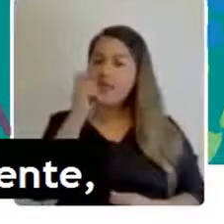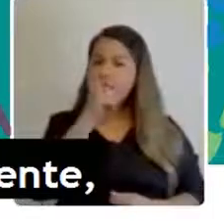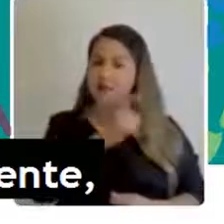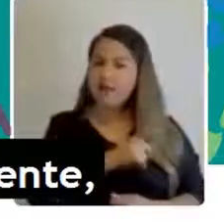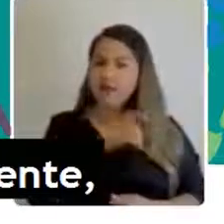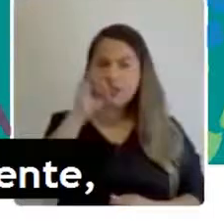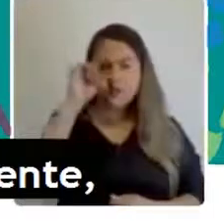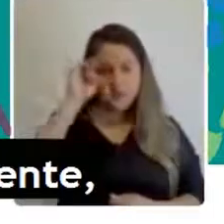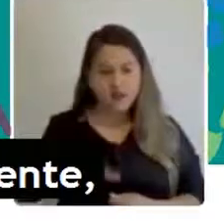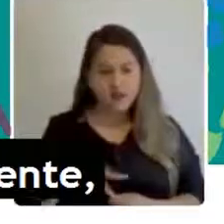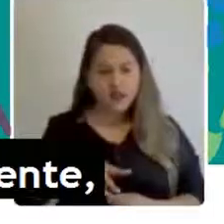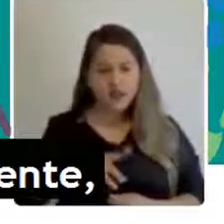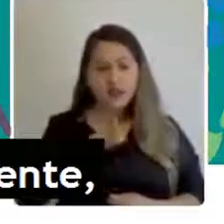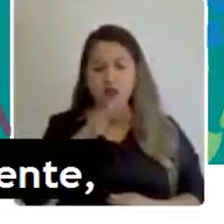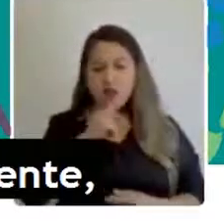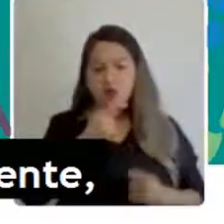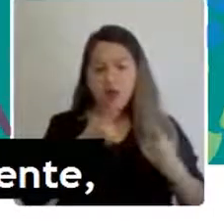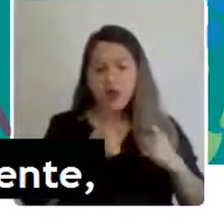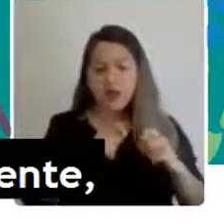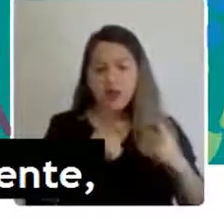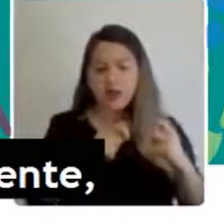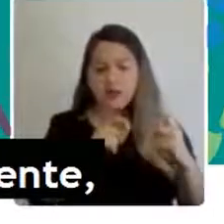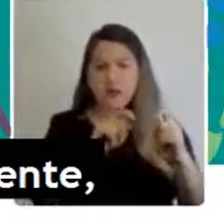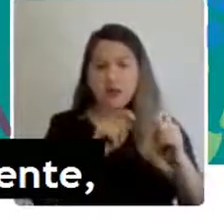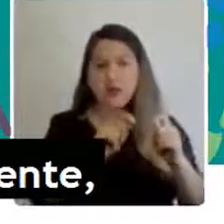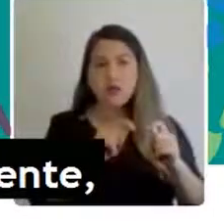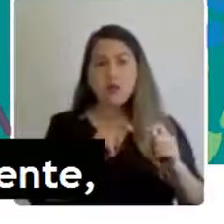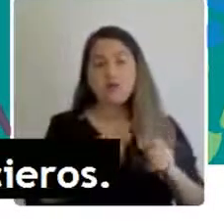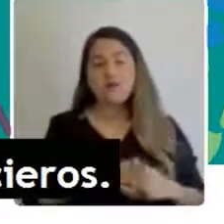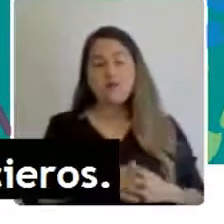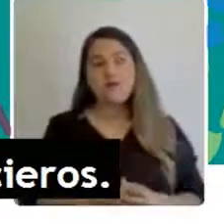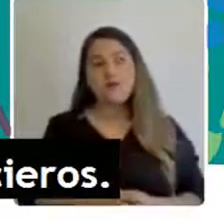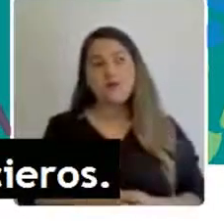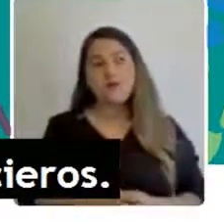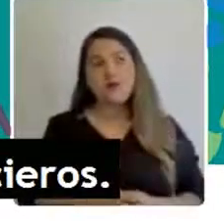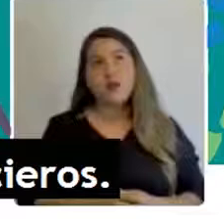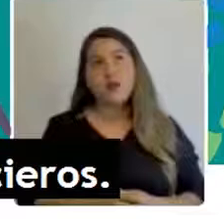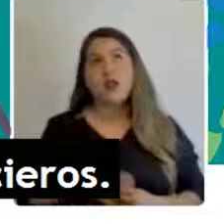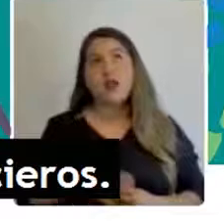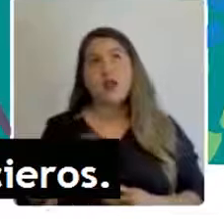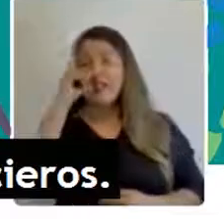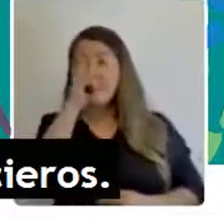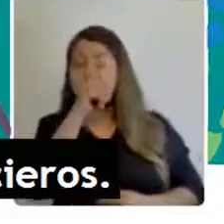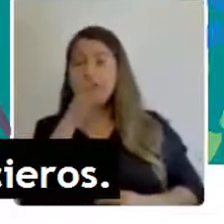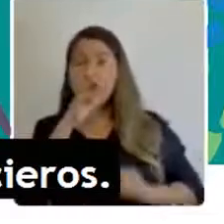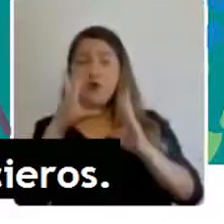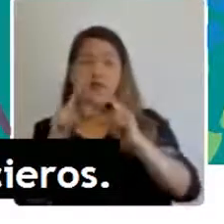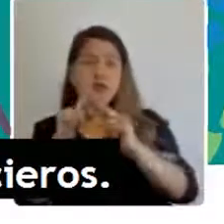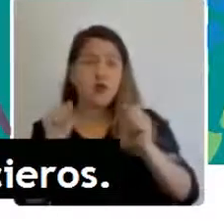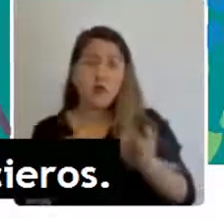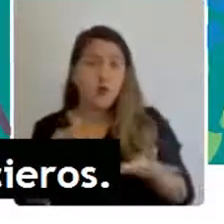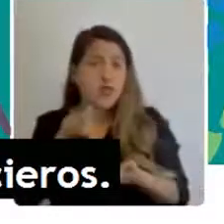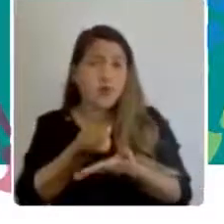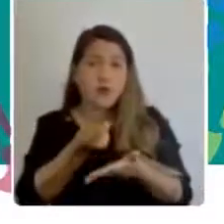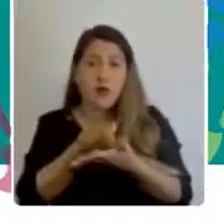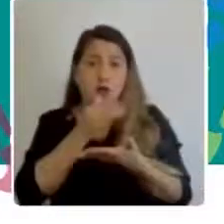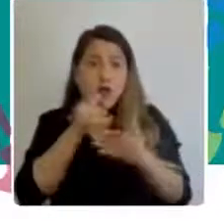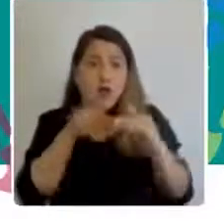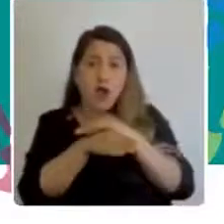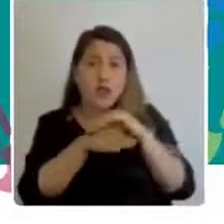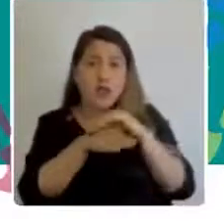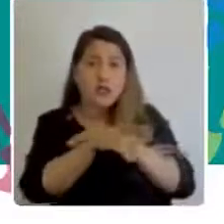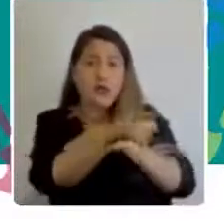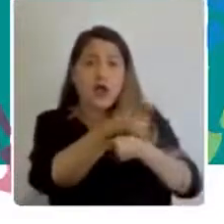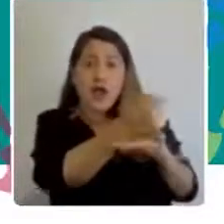child or your spouse or another relative cannot gain access to it because of financial